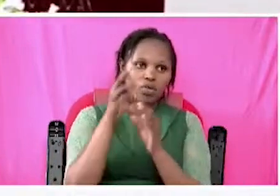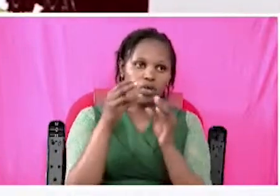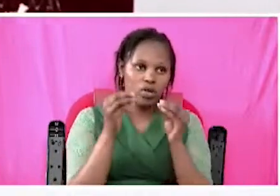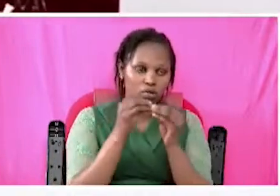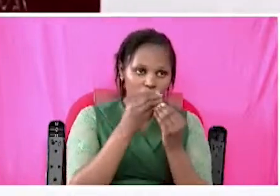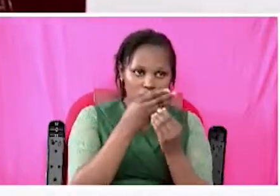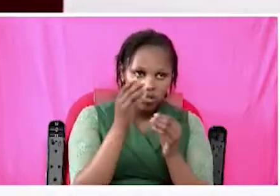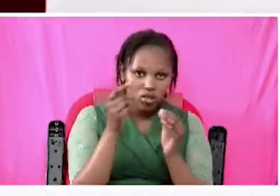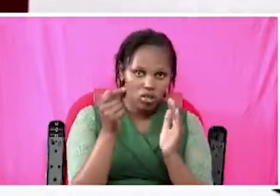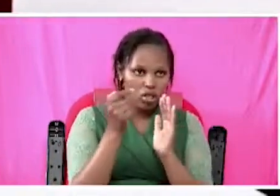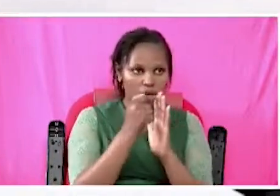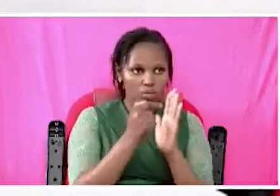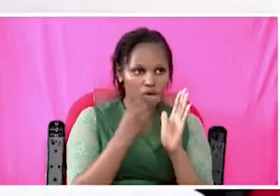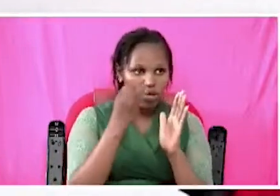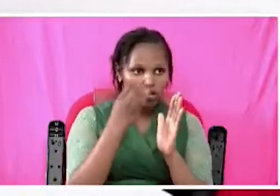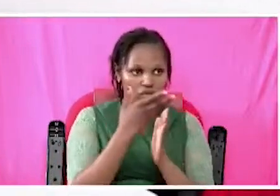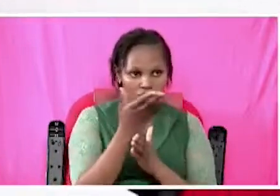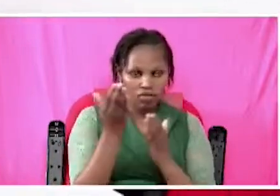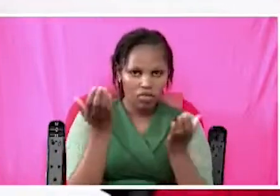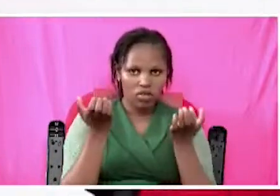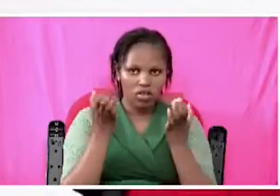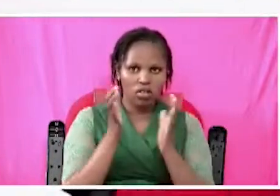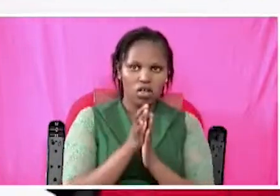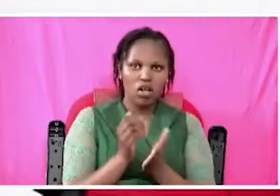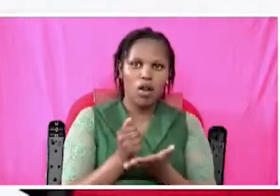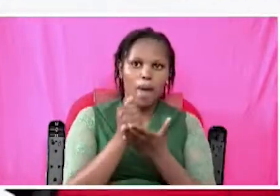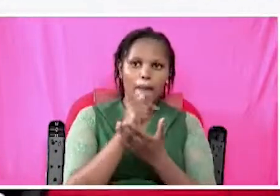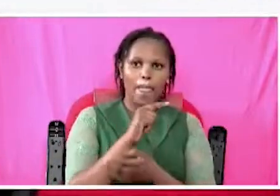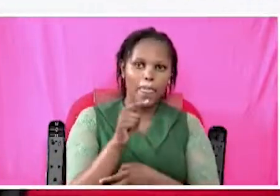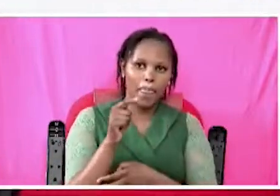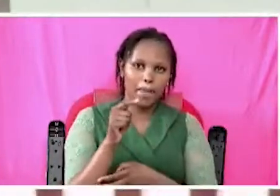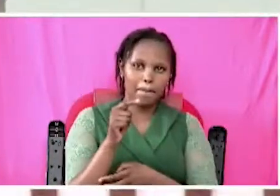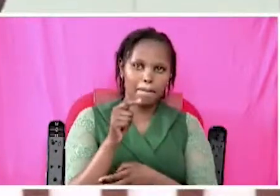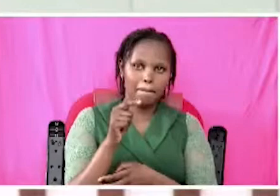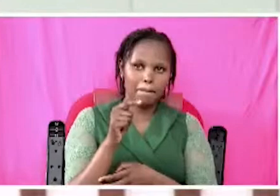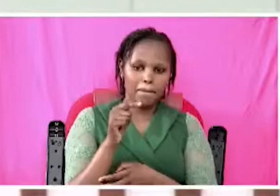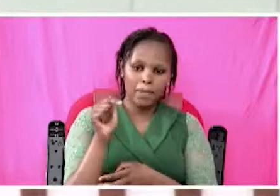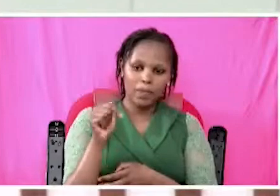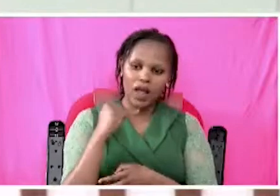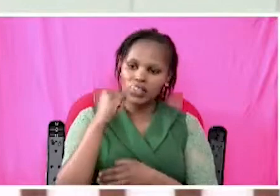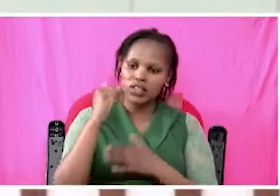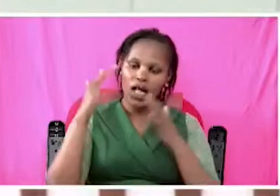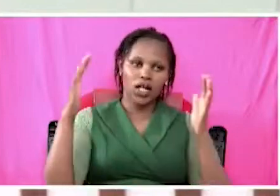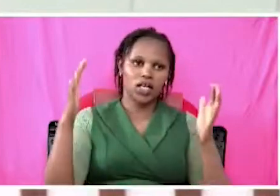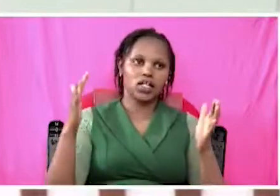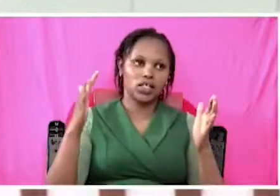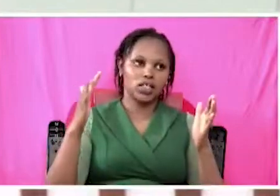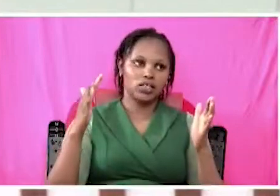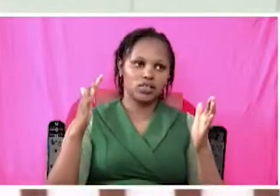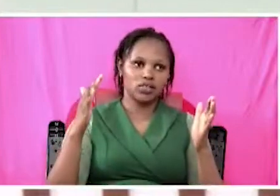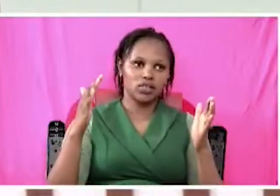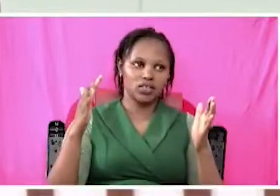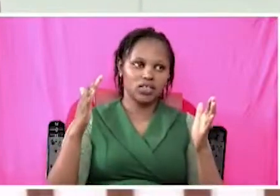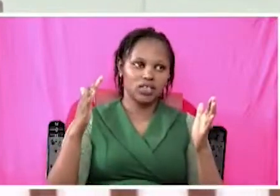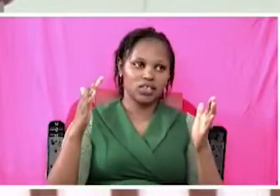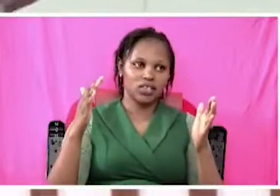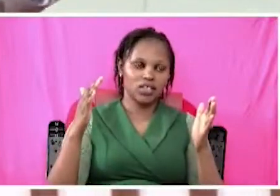the point of your need and help you. This is a great lesson even